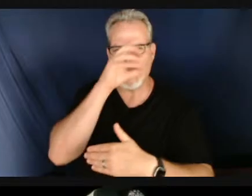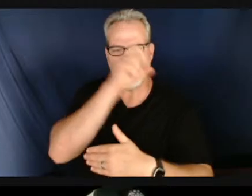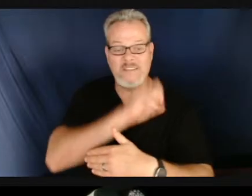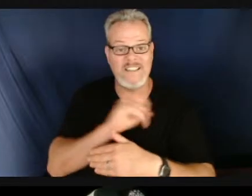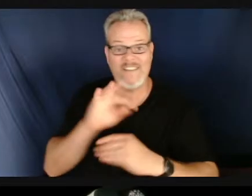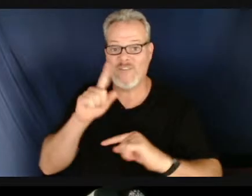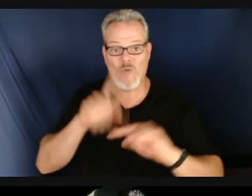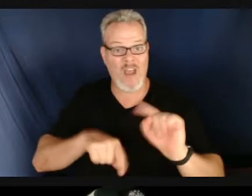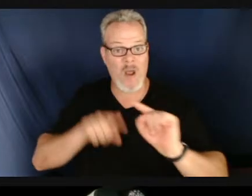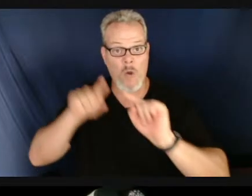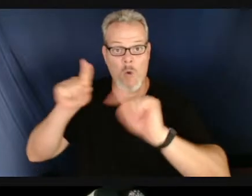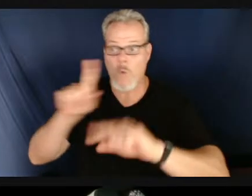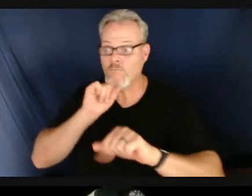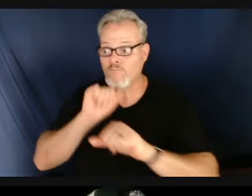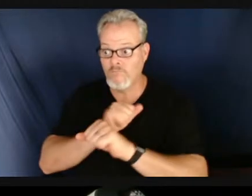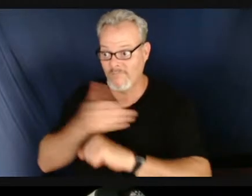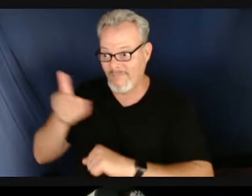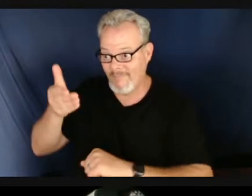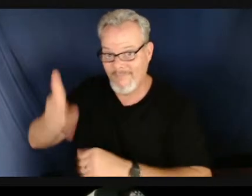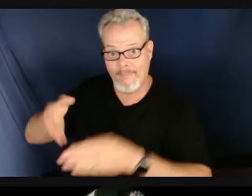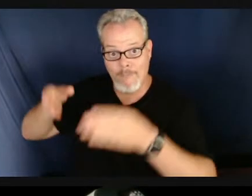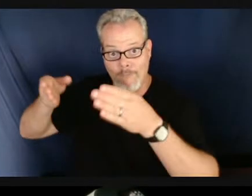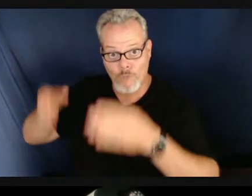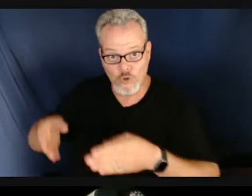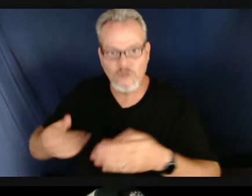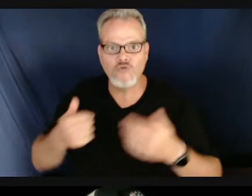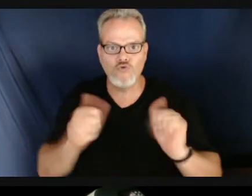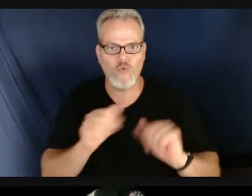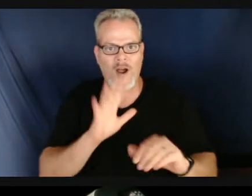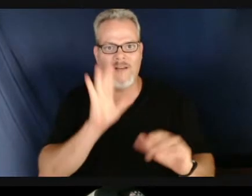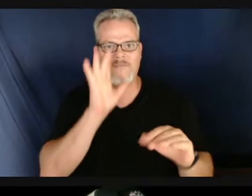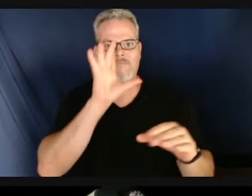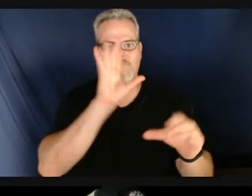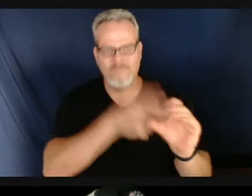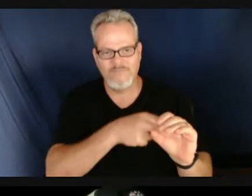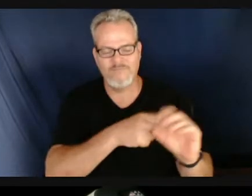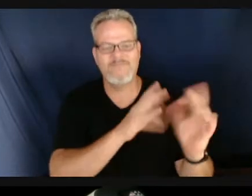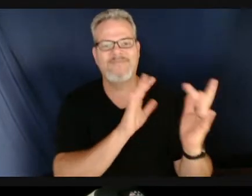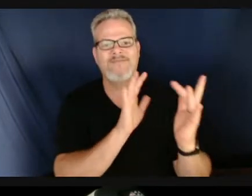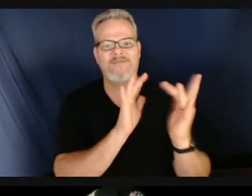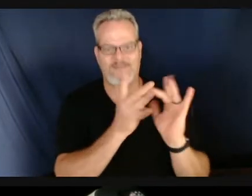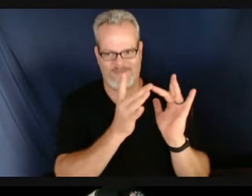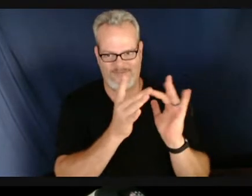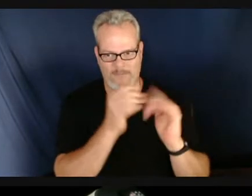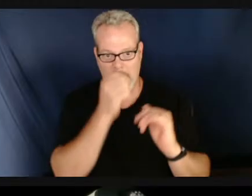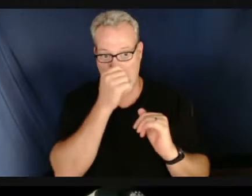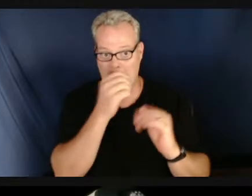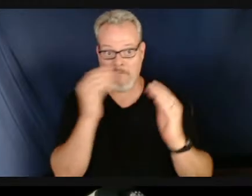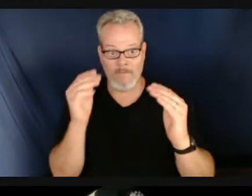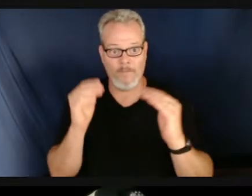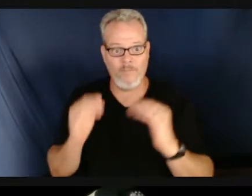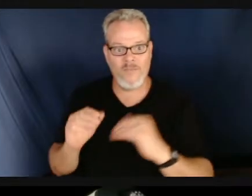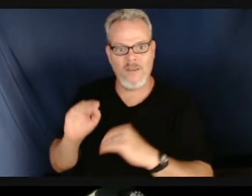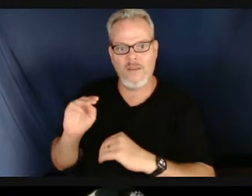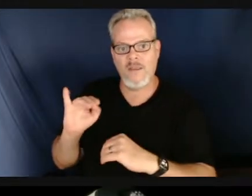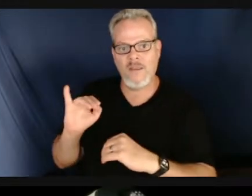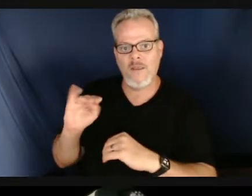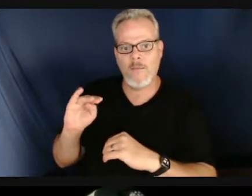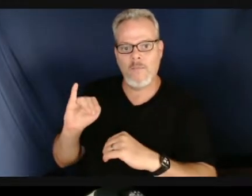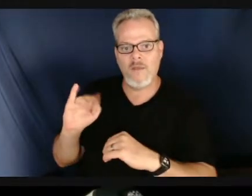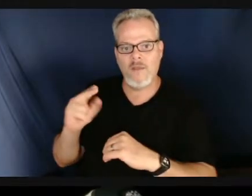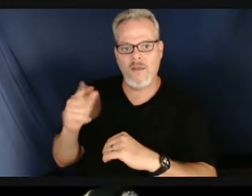it live, definitely catch it online. And Imiloa has this pretty awesome